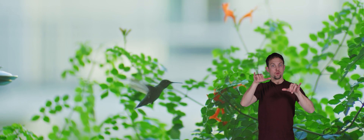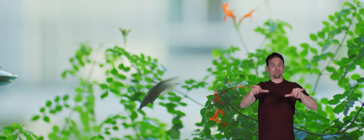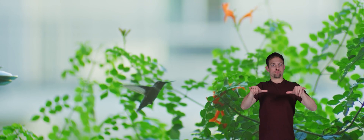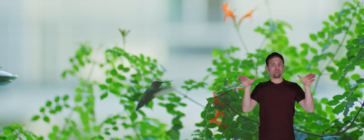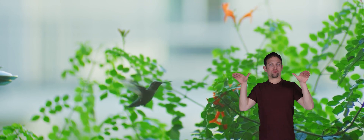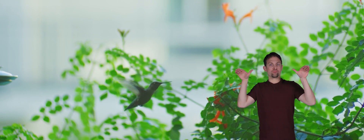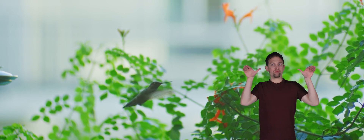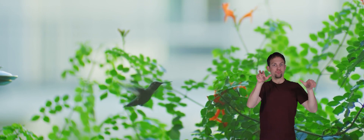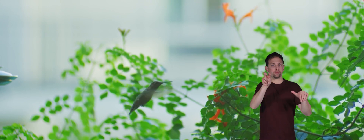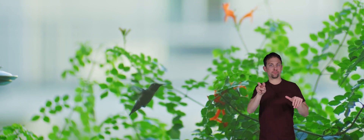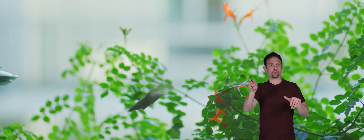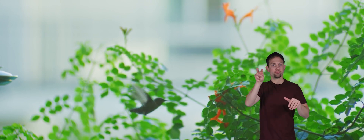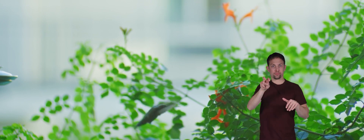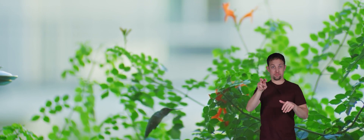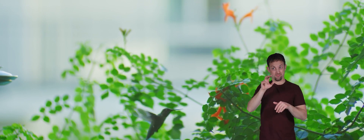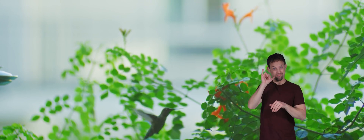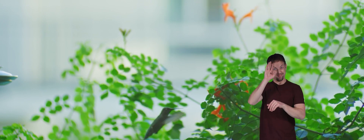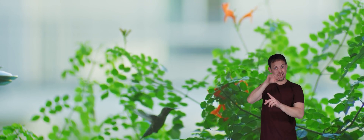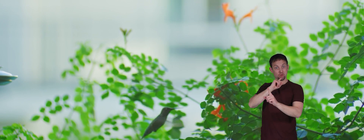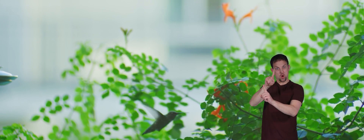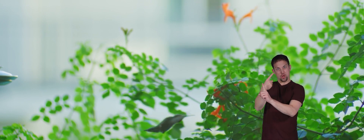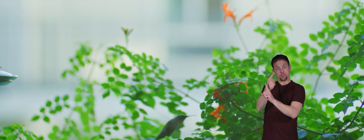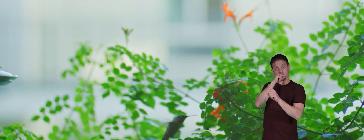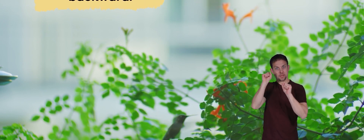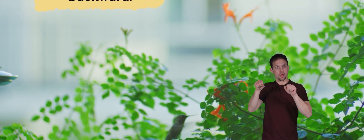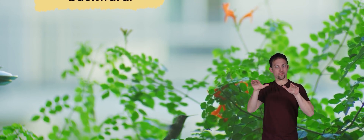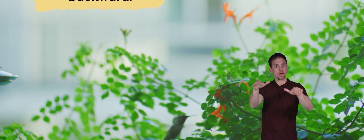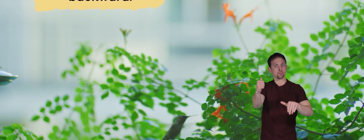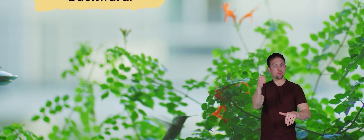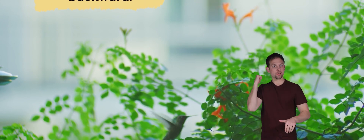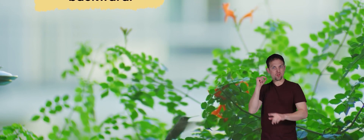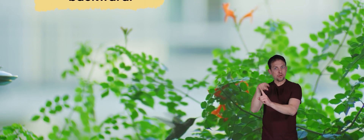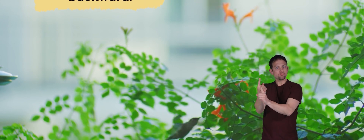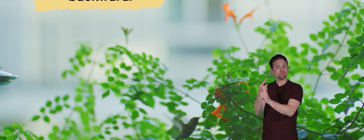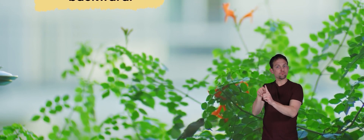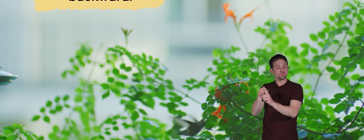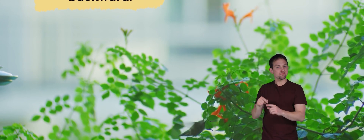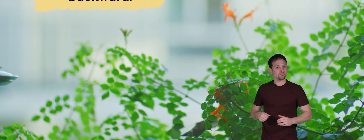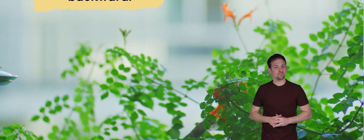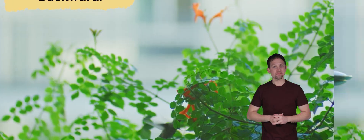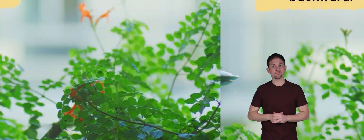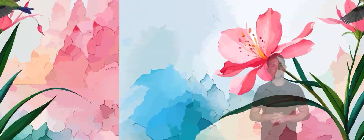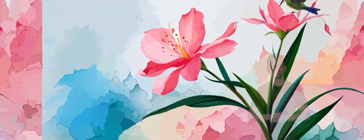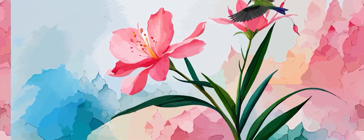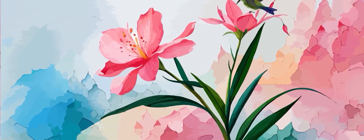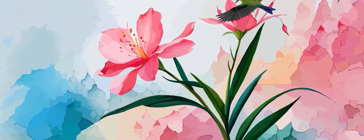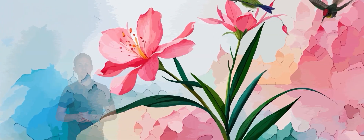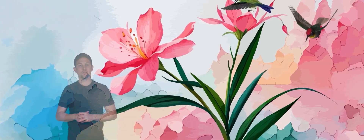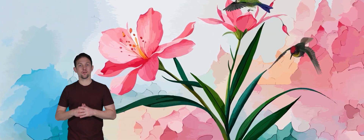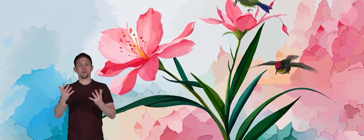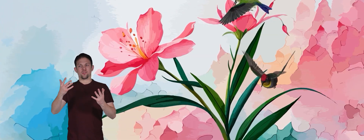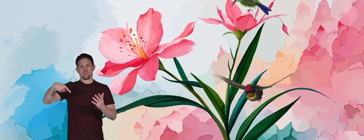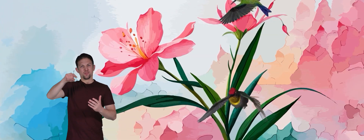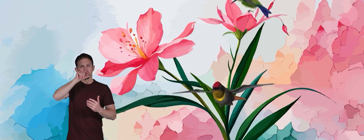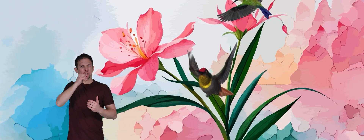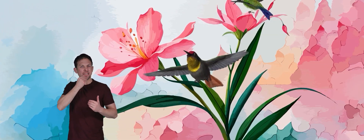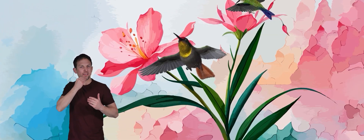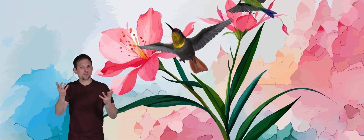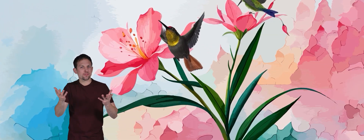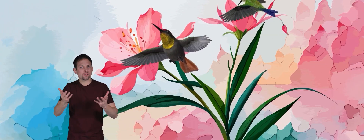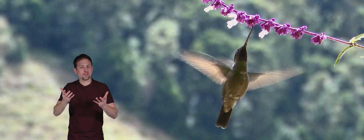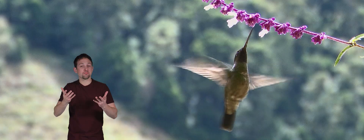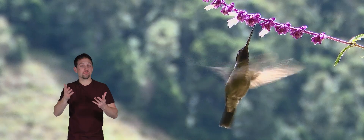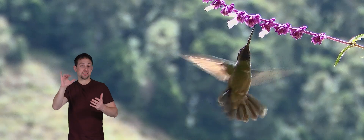hover in place. In fact, they are the only birds that can fly backward. What do they eat?